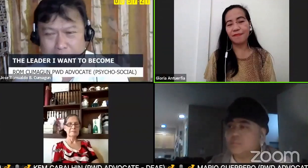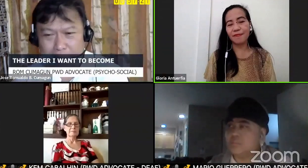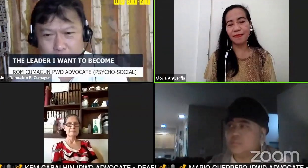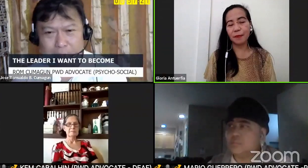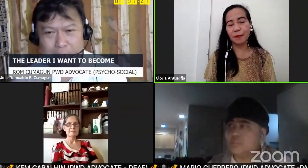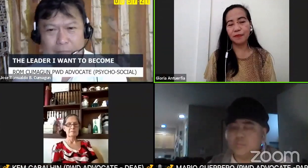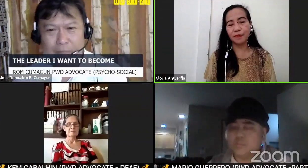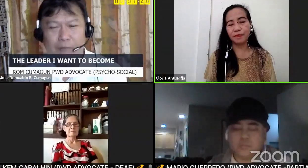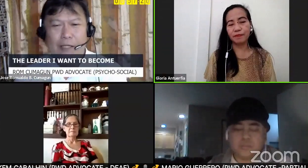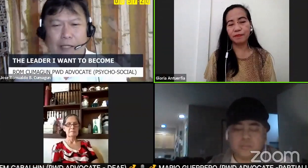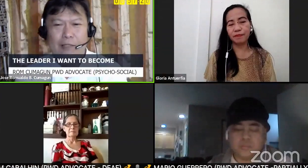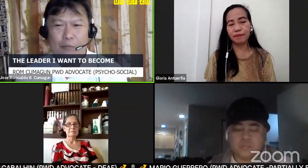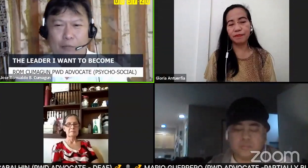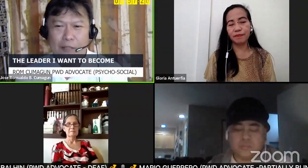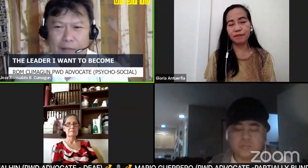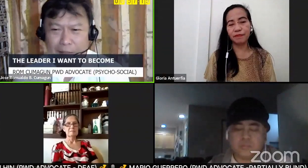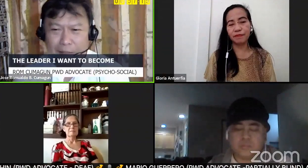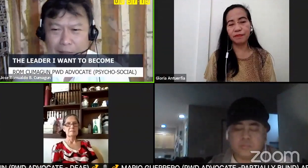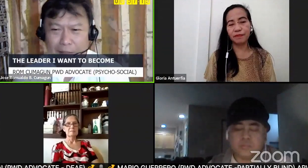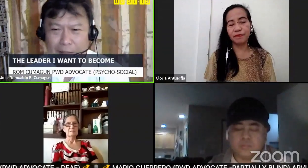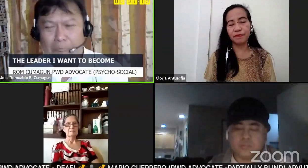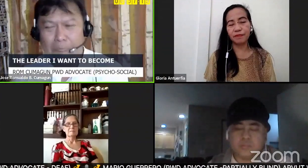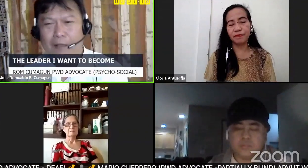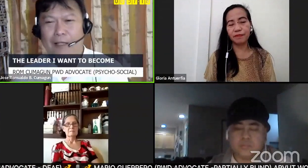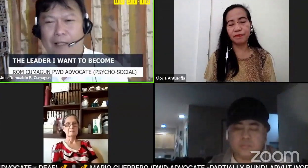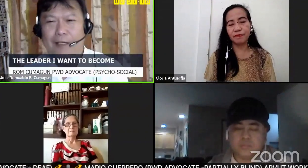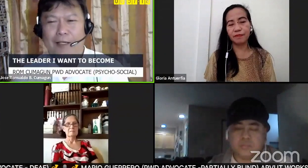One case in point, one case in point,